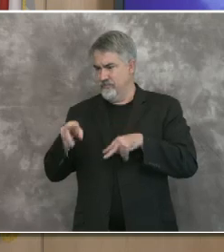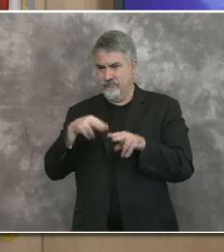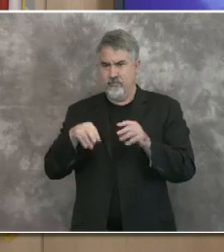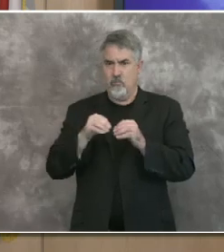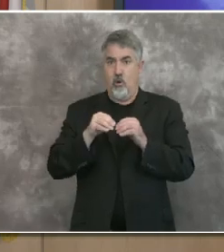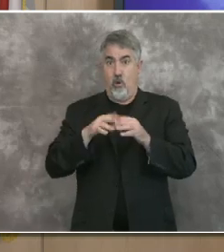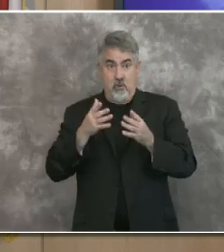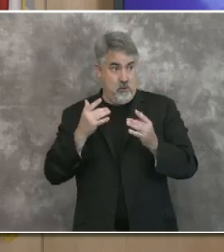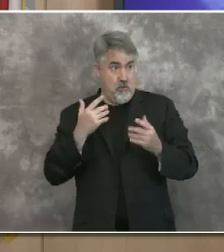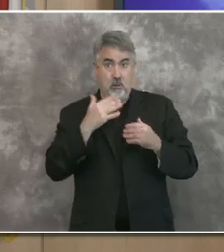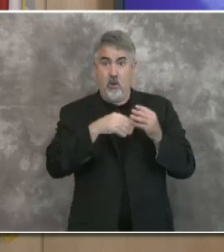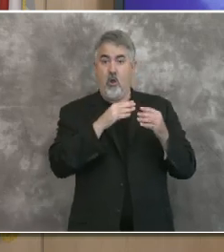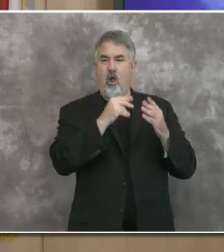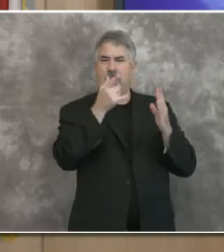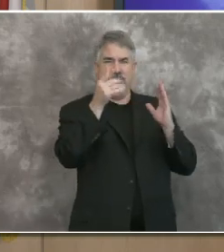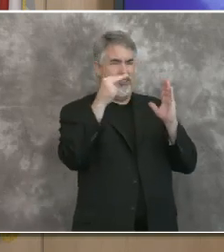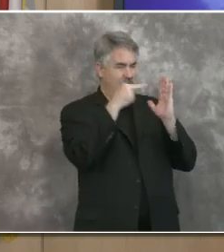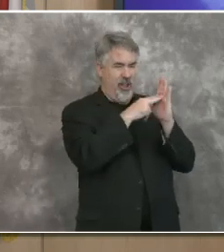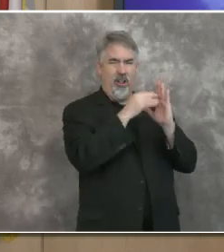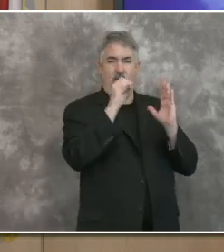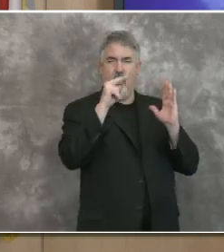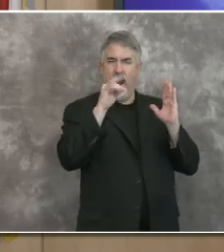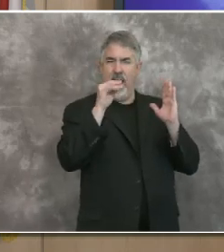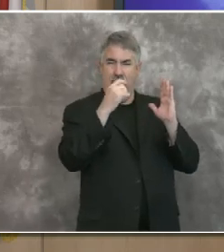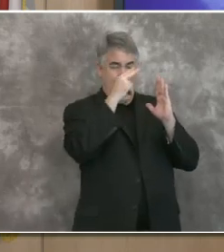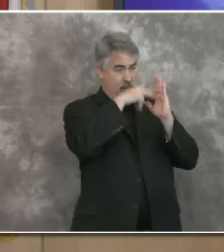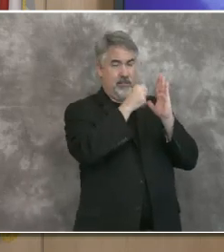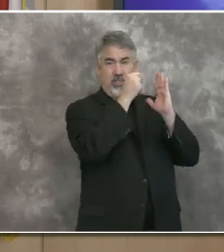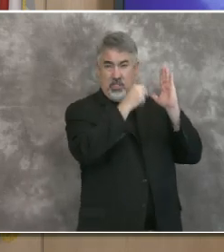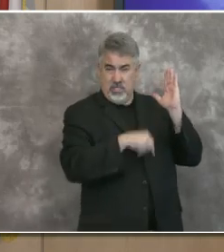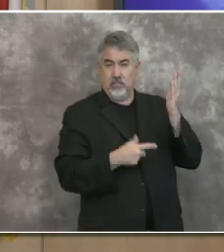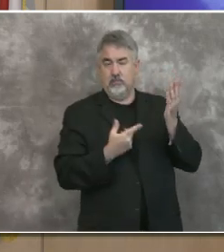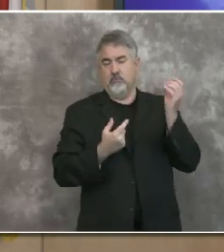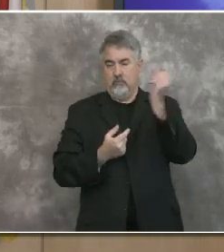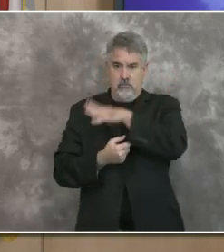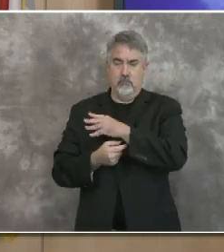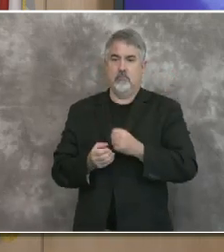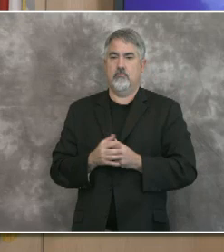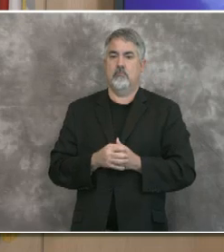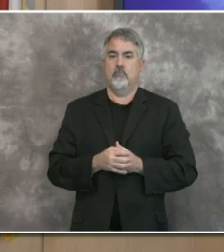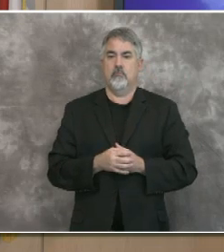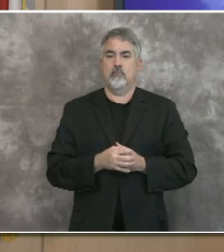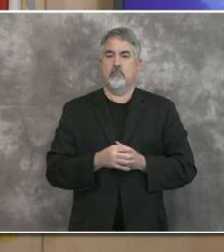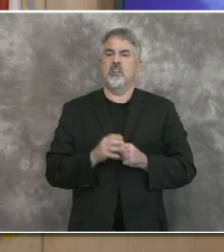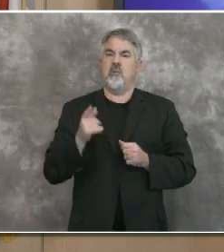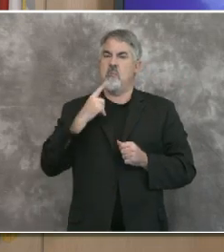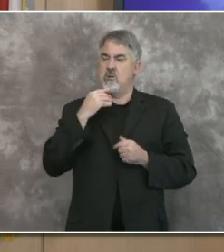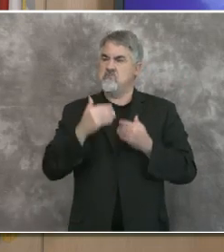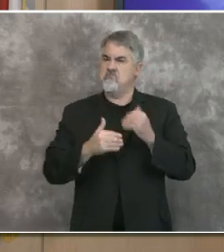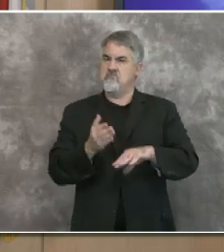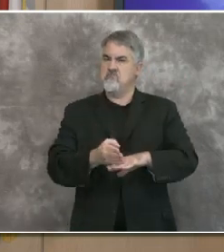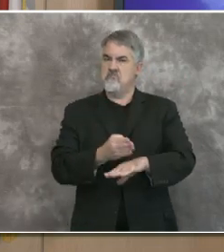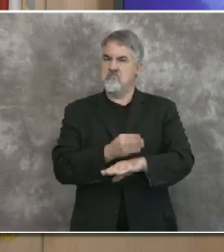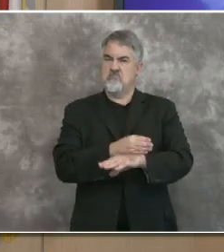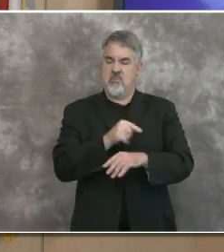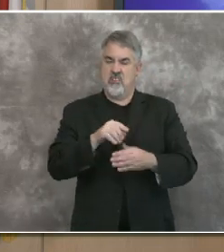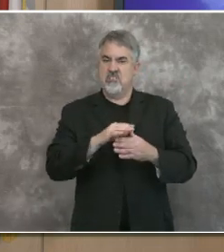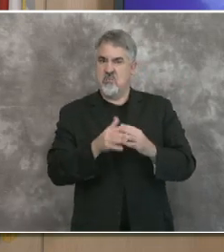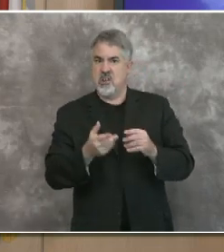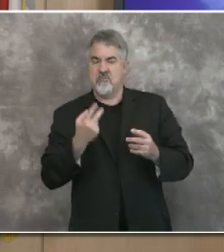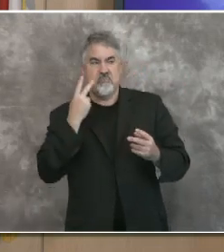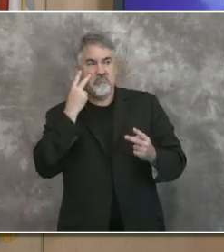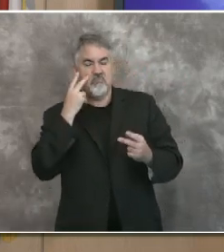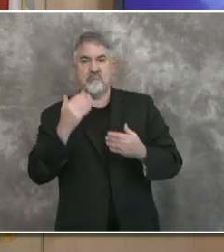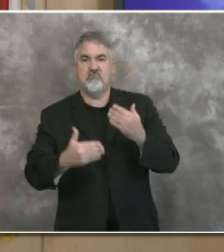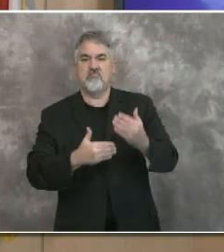online, will continue, and we believe that we will see progress this week, over the weekend, and into next week in order to